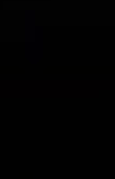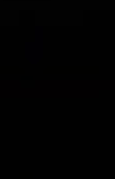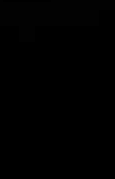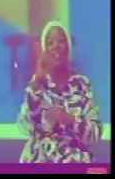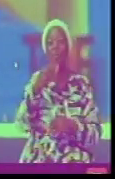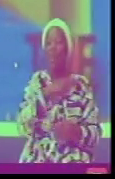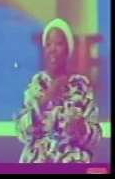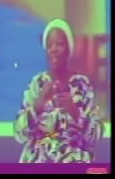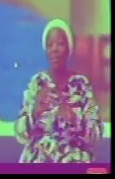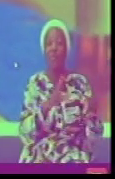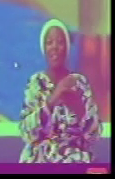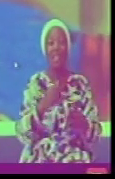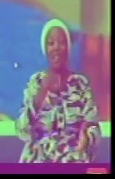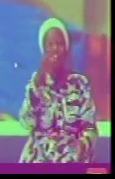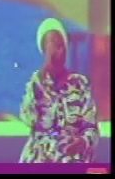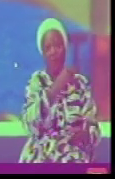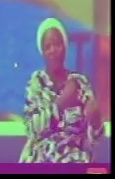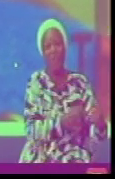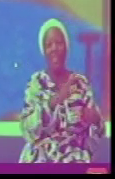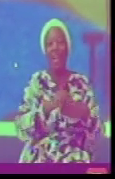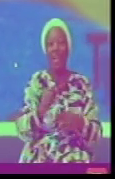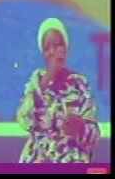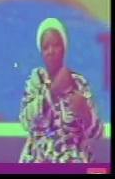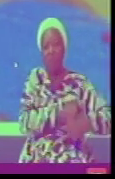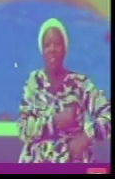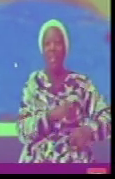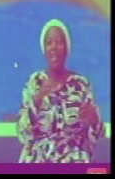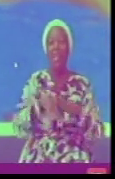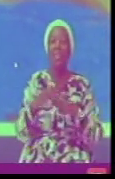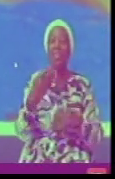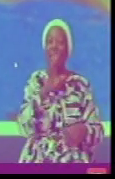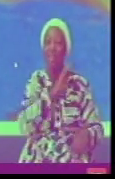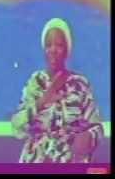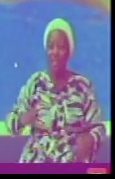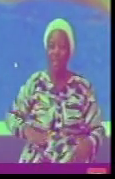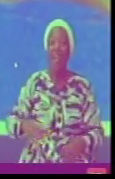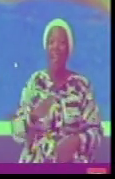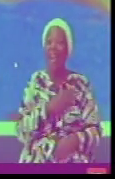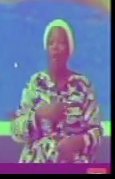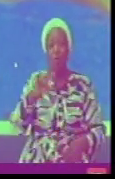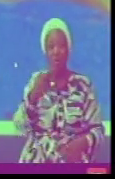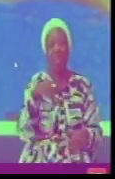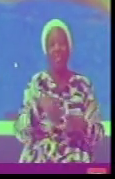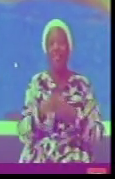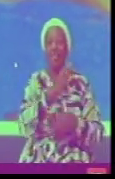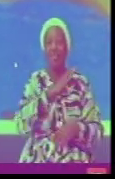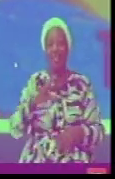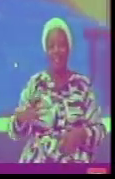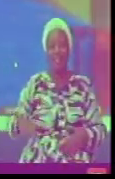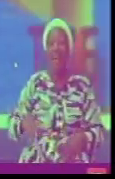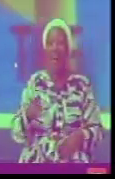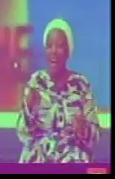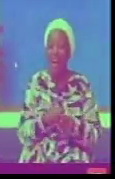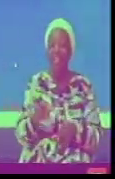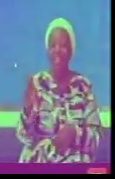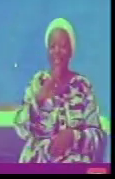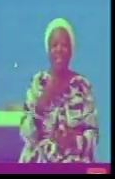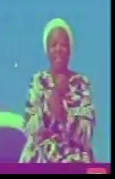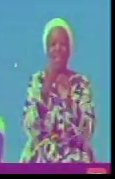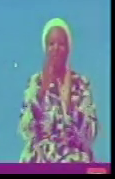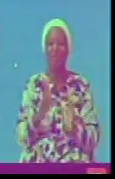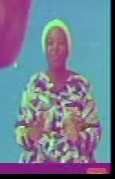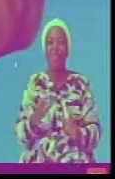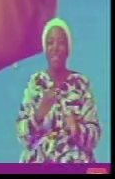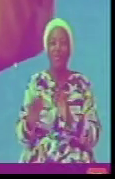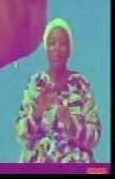are the people that believe in him. And they put their faith and their trust and their confidence in